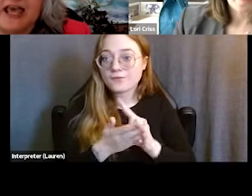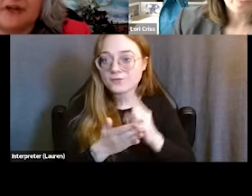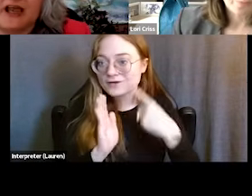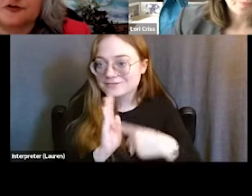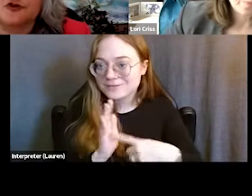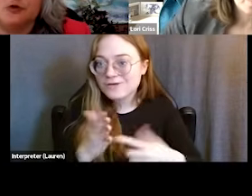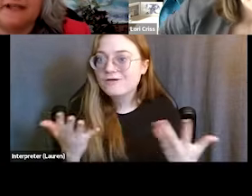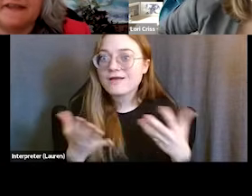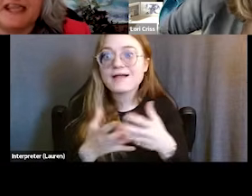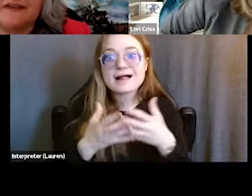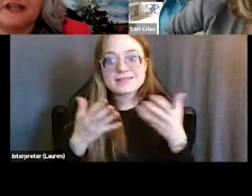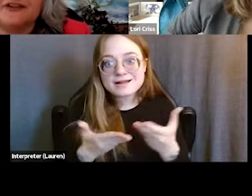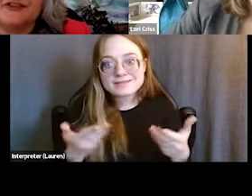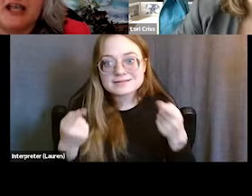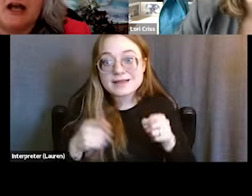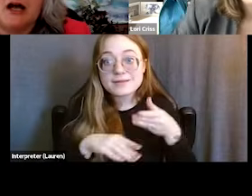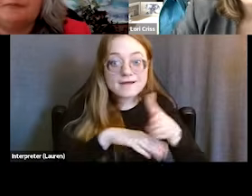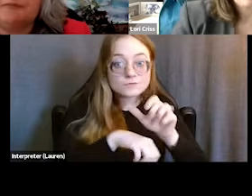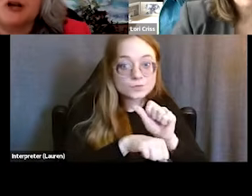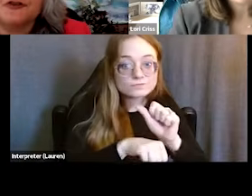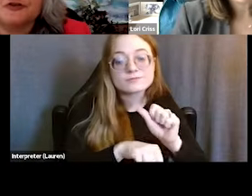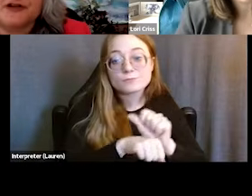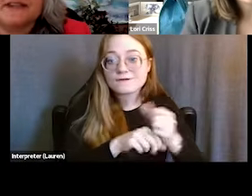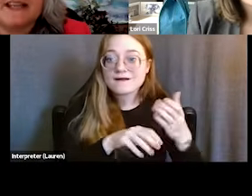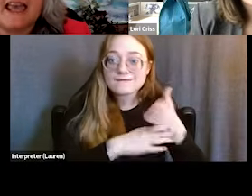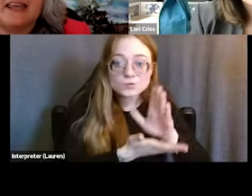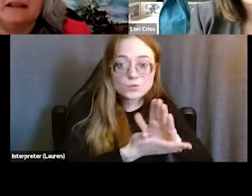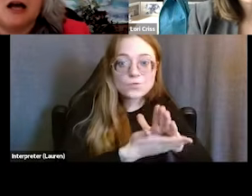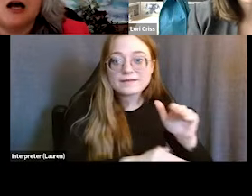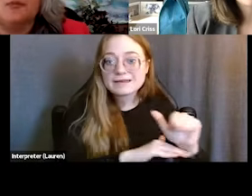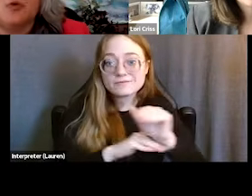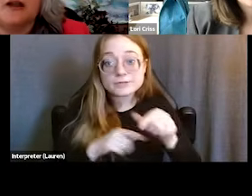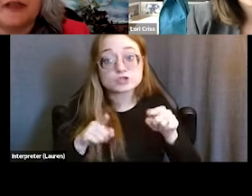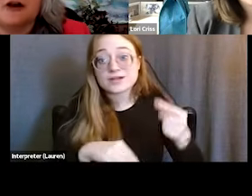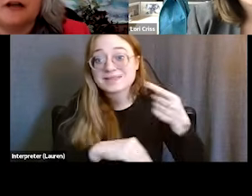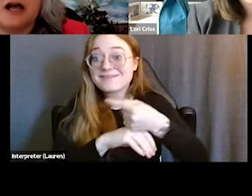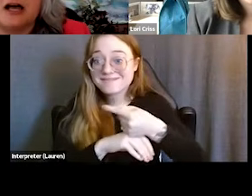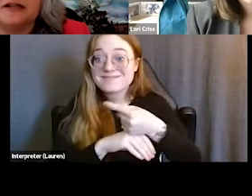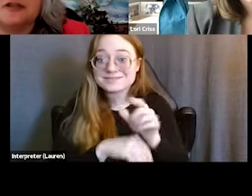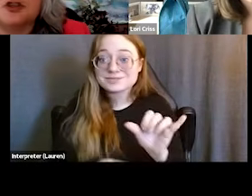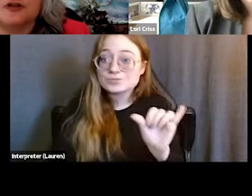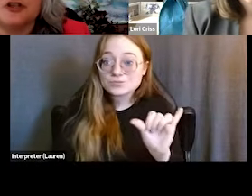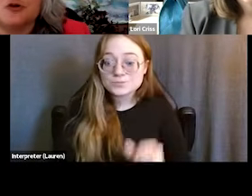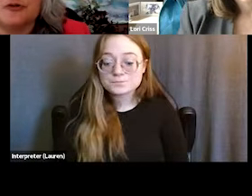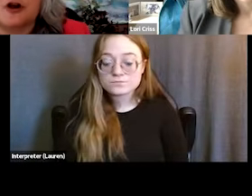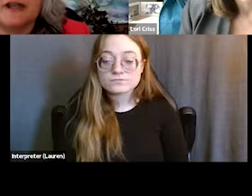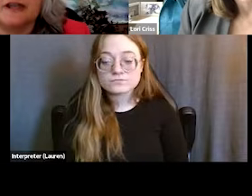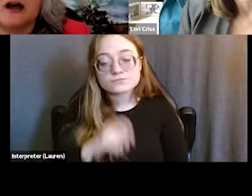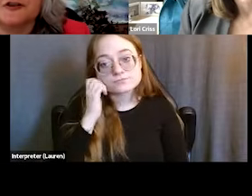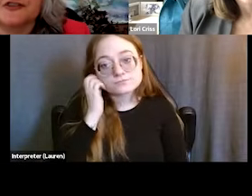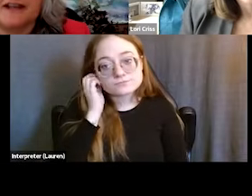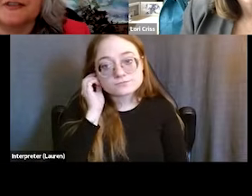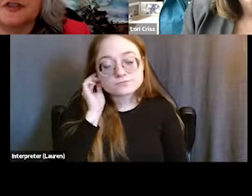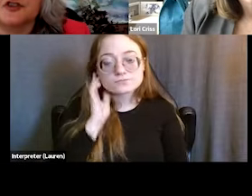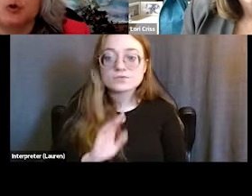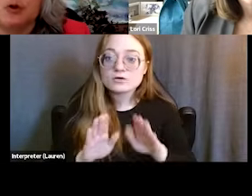of things happen after school and in the evenings, but also during the day while they're children and youth are in